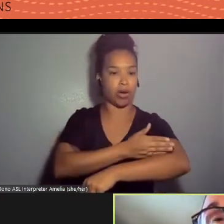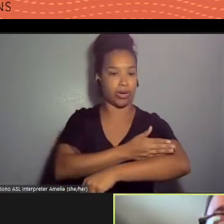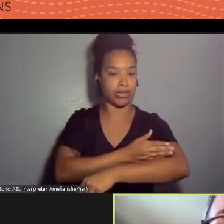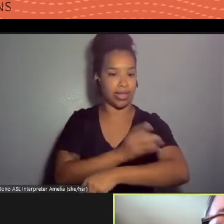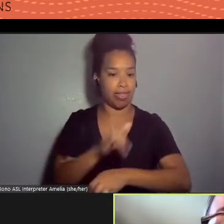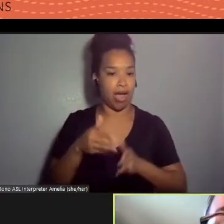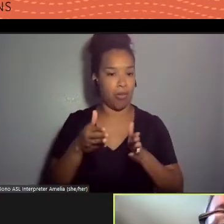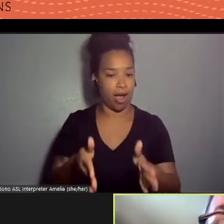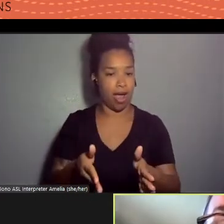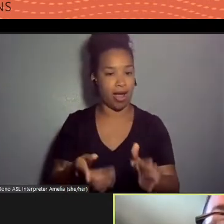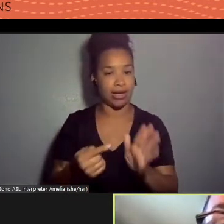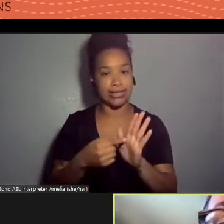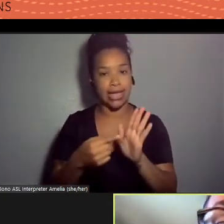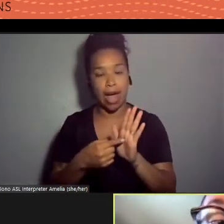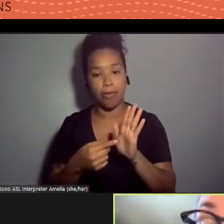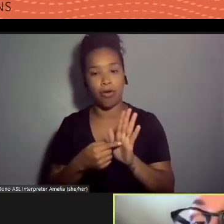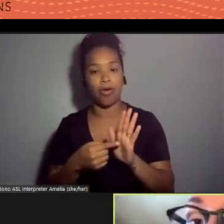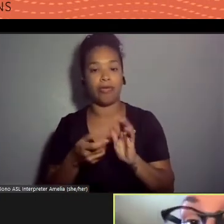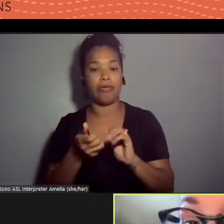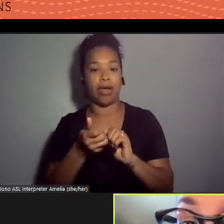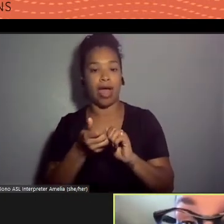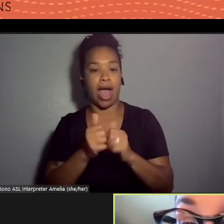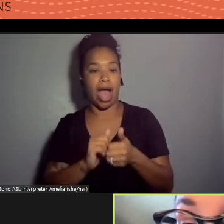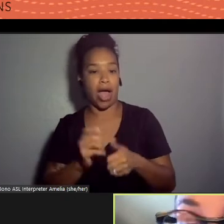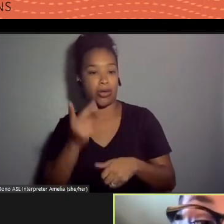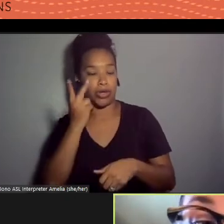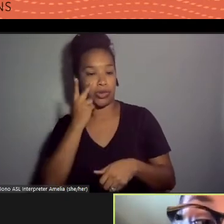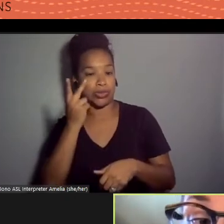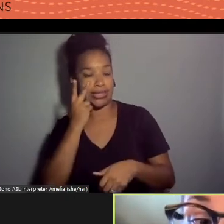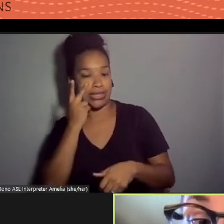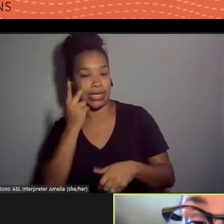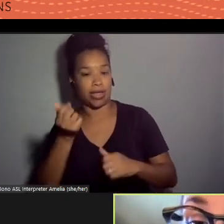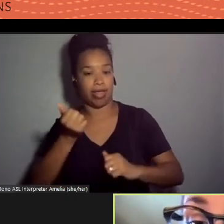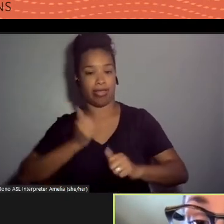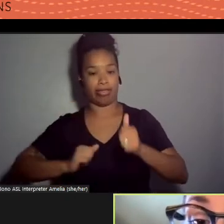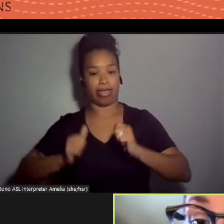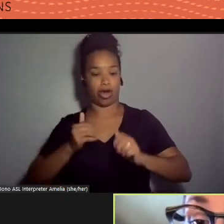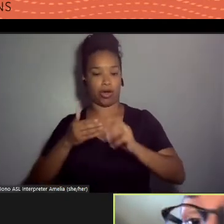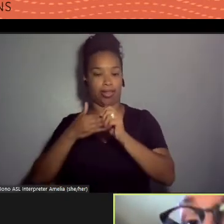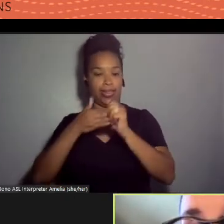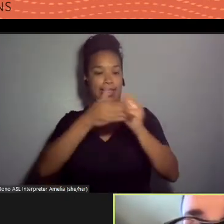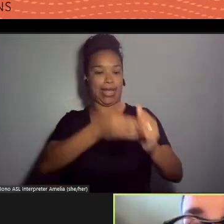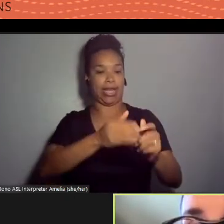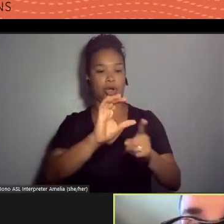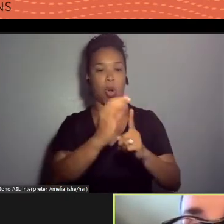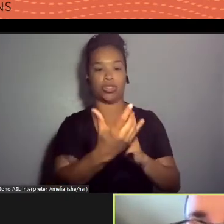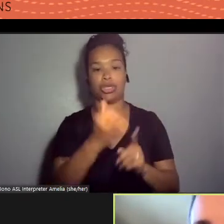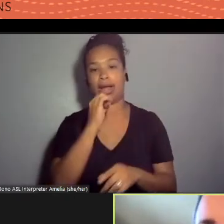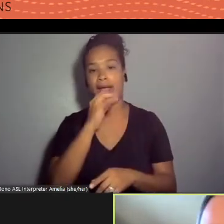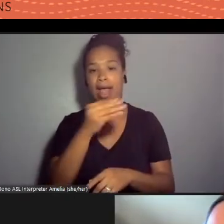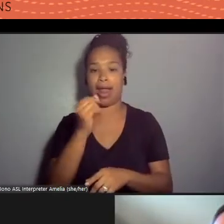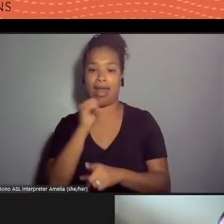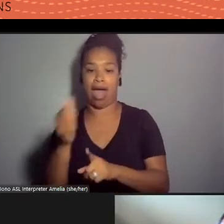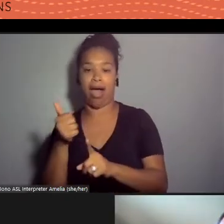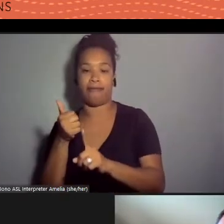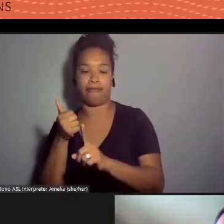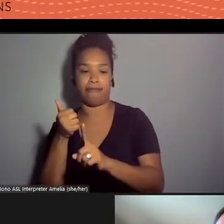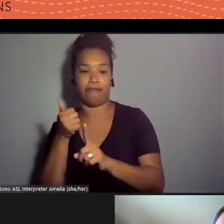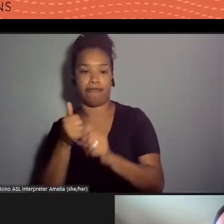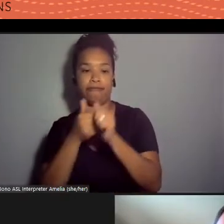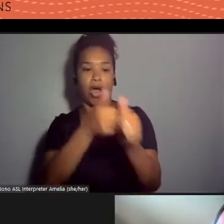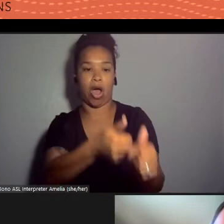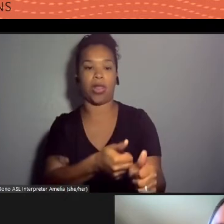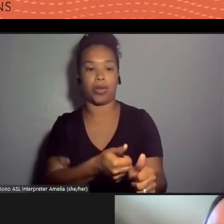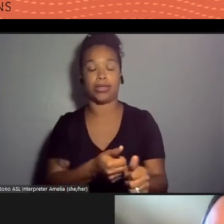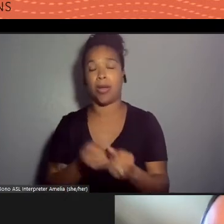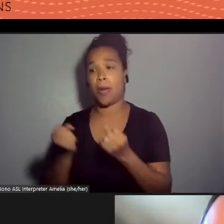an example of where you see theater leading culture instead of following, and where we have further to go. Yeah, there's